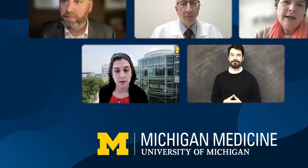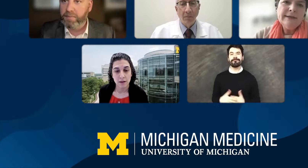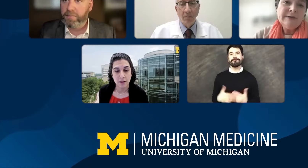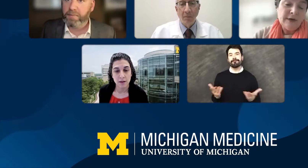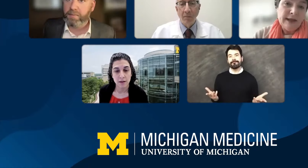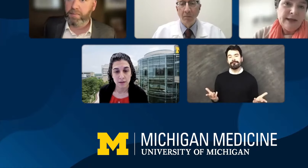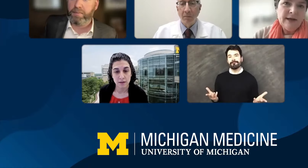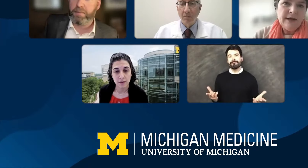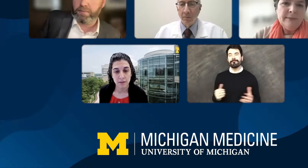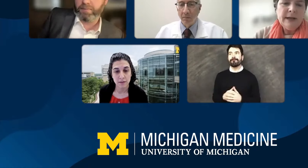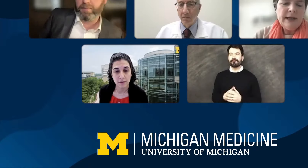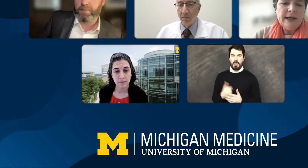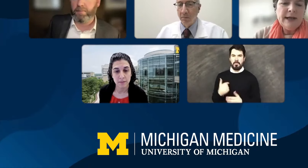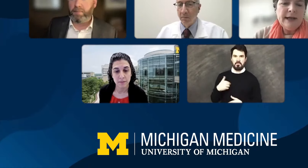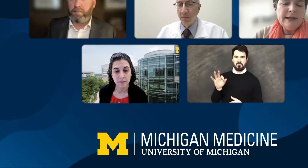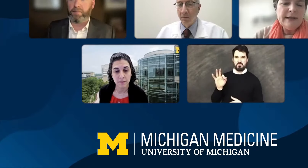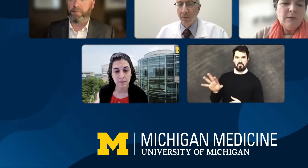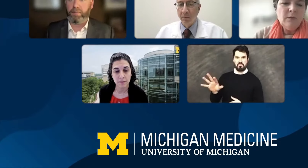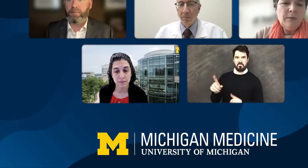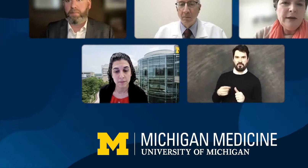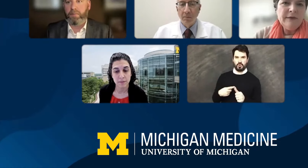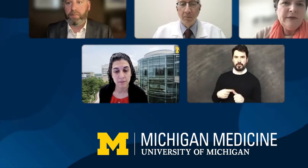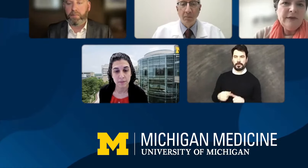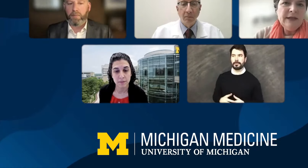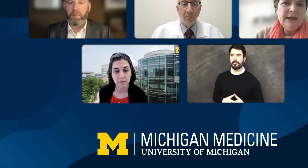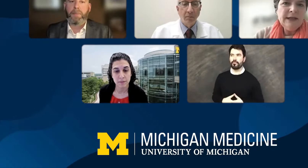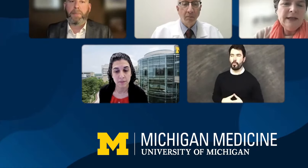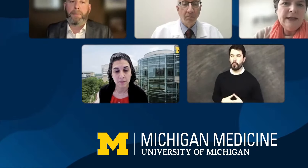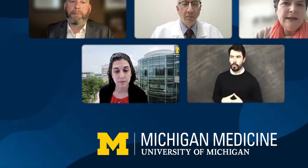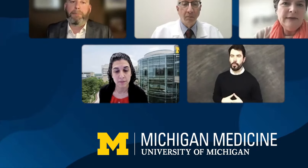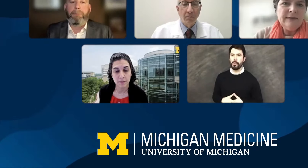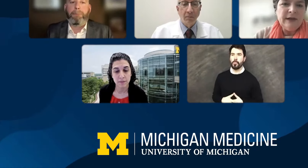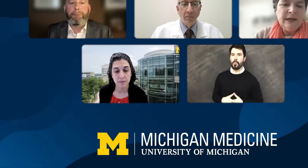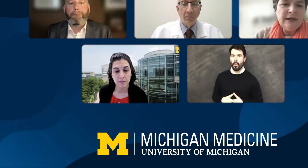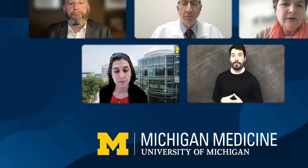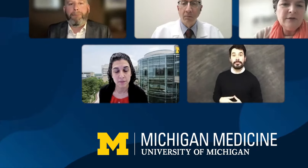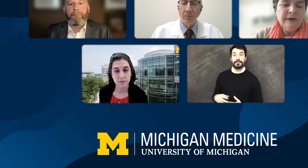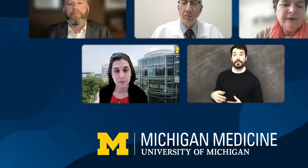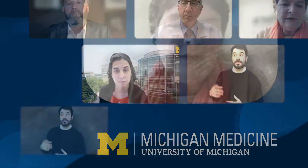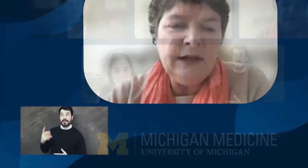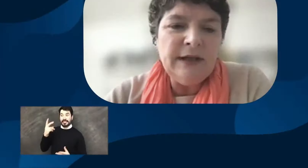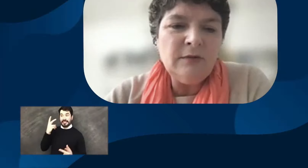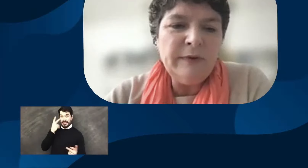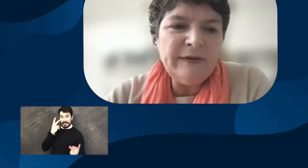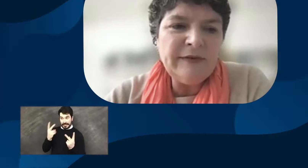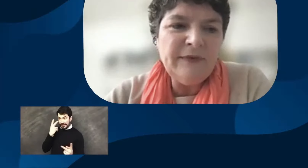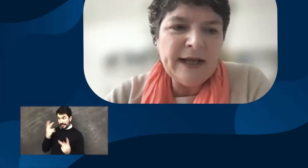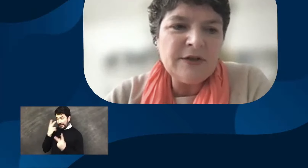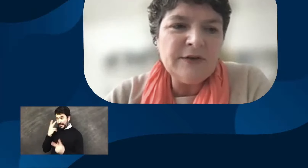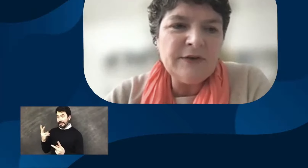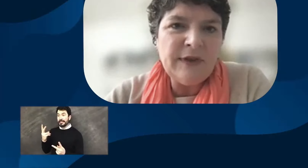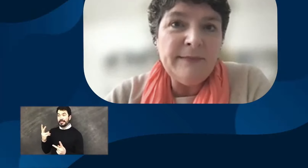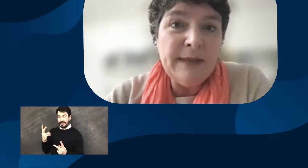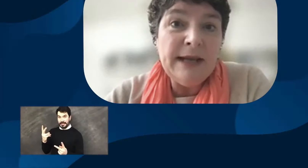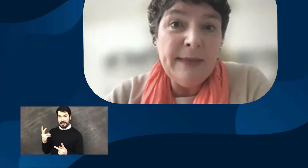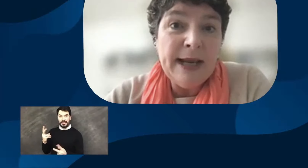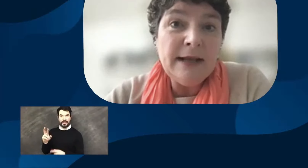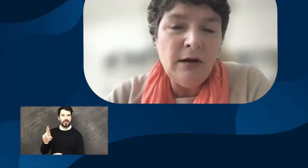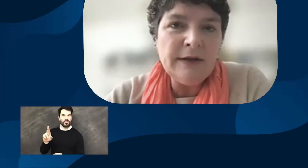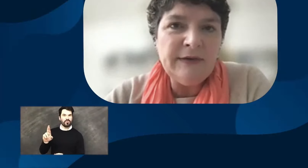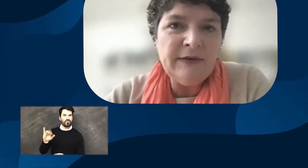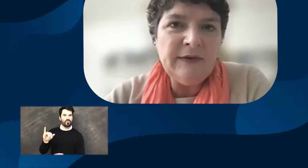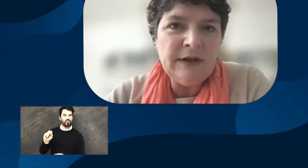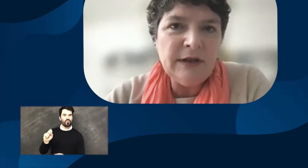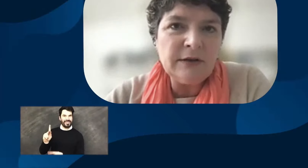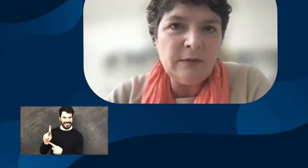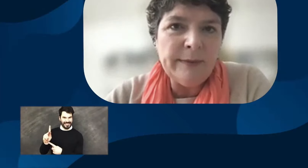So I can start that. I think what we are seeing is an increase in risk factors that may make